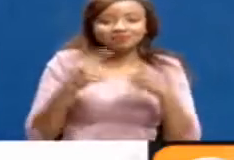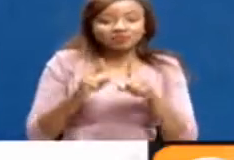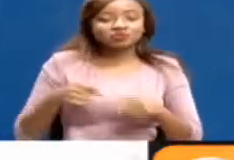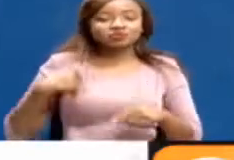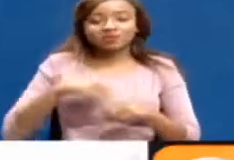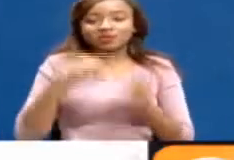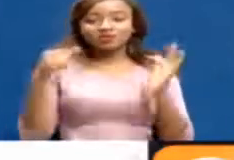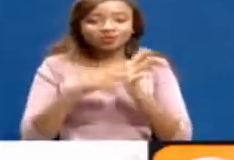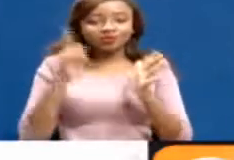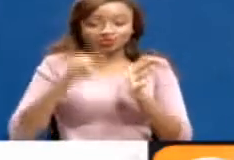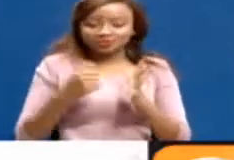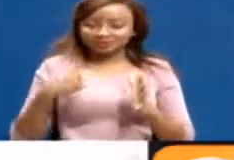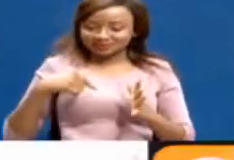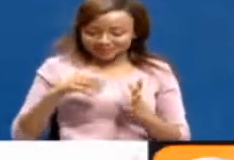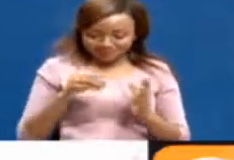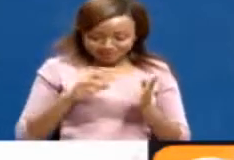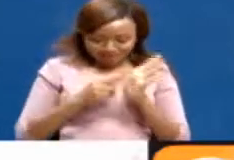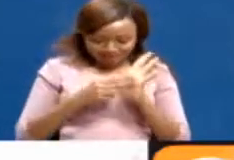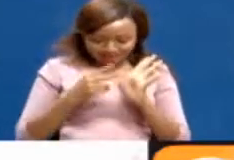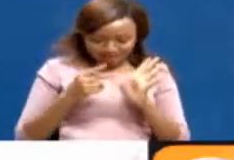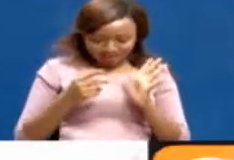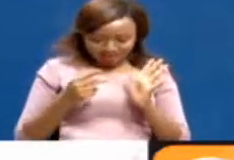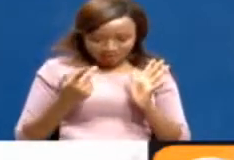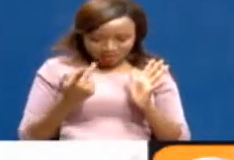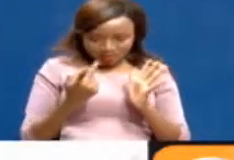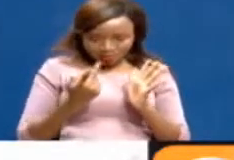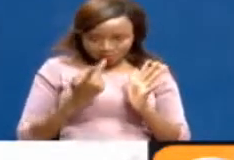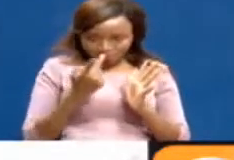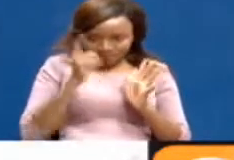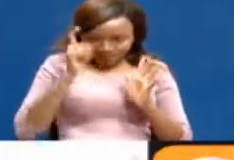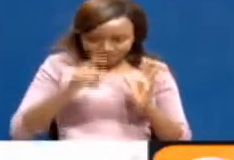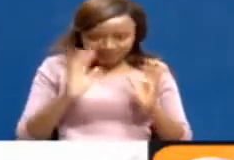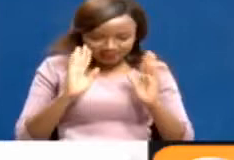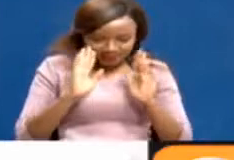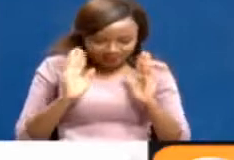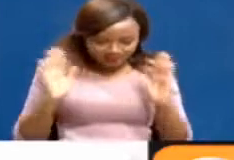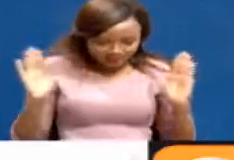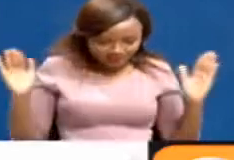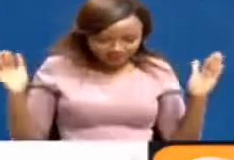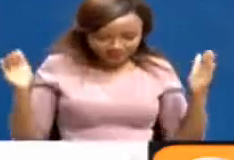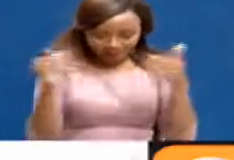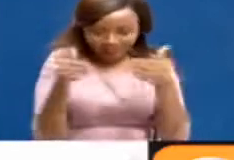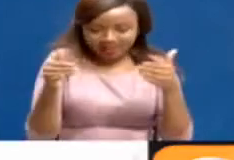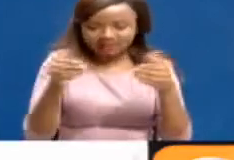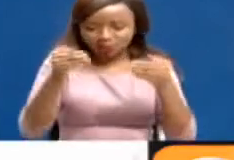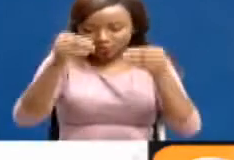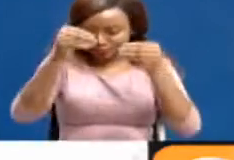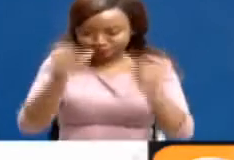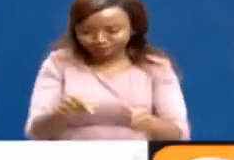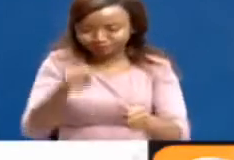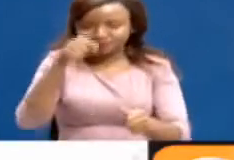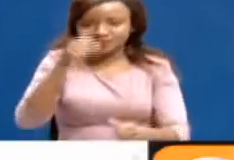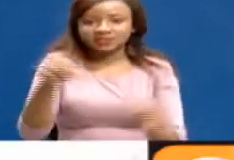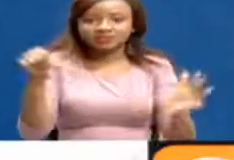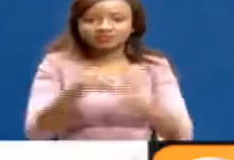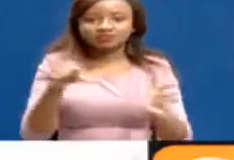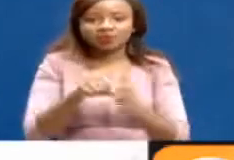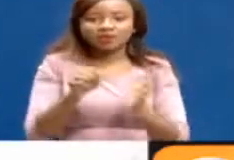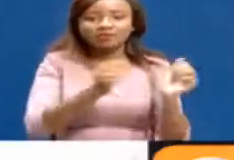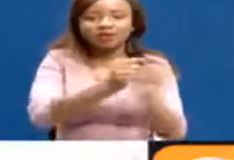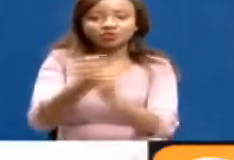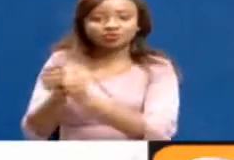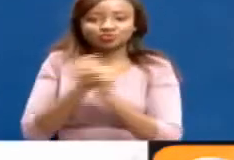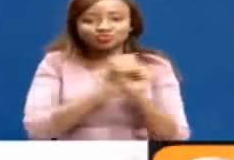to deal with sibling rivalry, it also means we need to put our focus and our energy on dealing with this pandemic